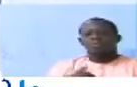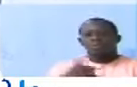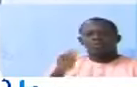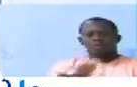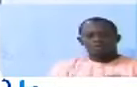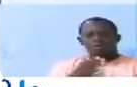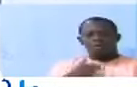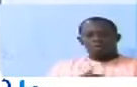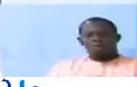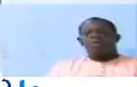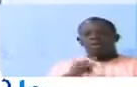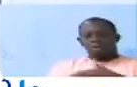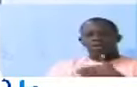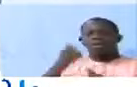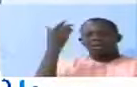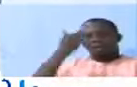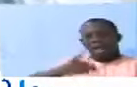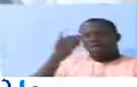I was born in